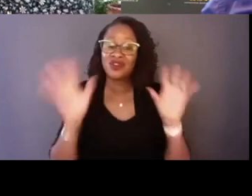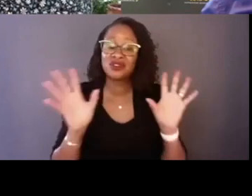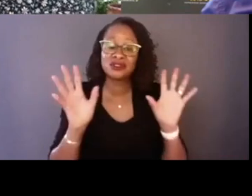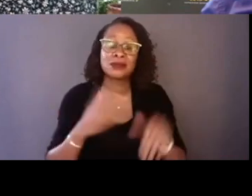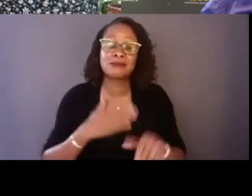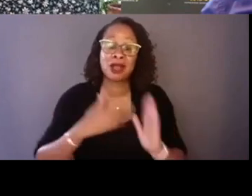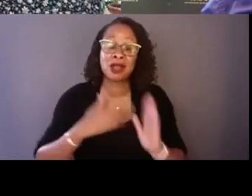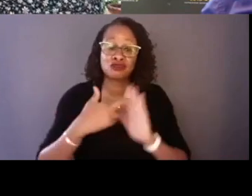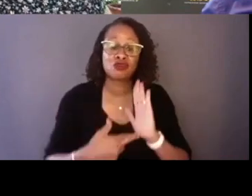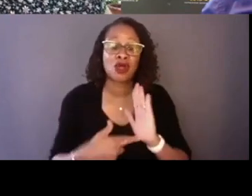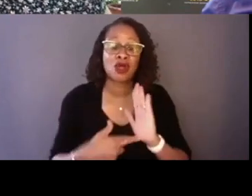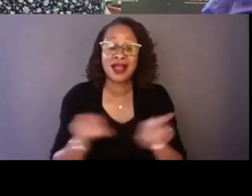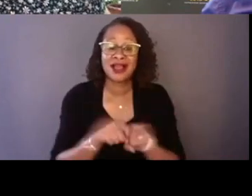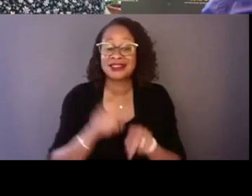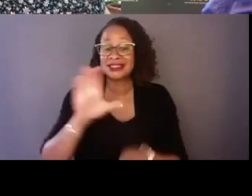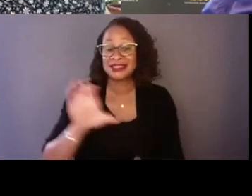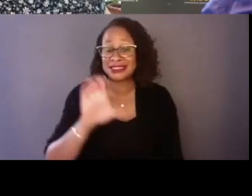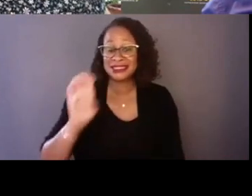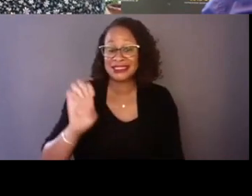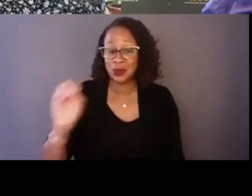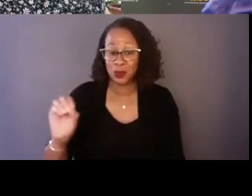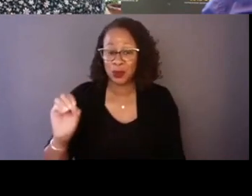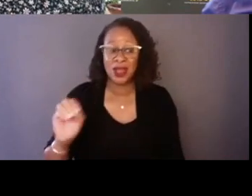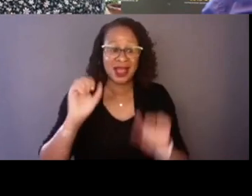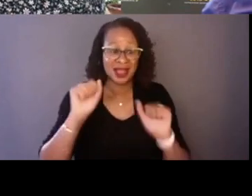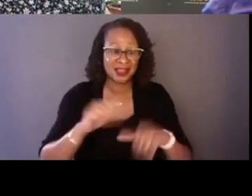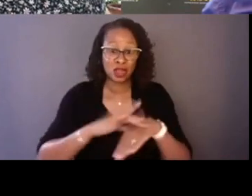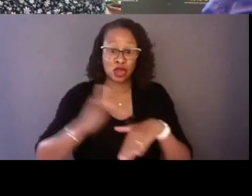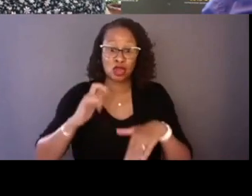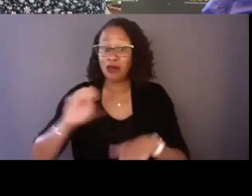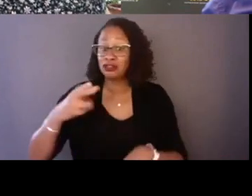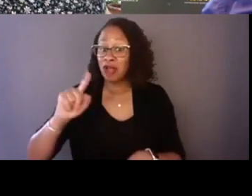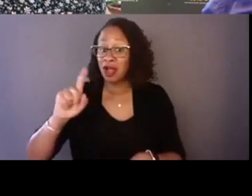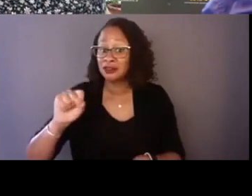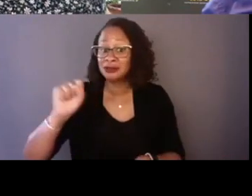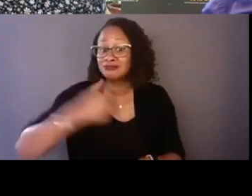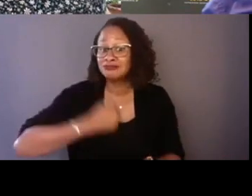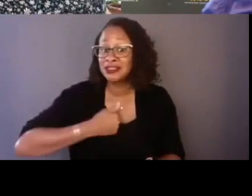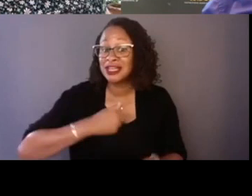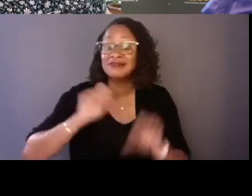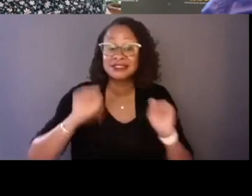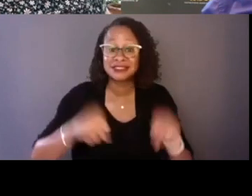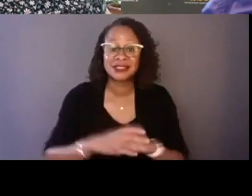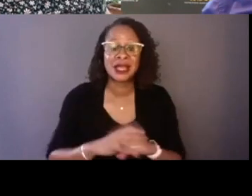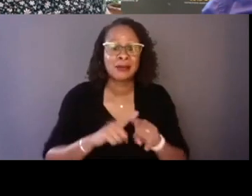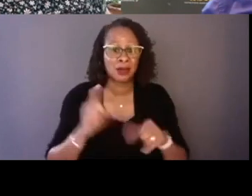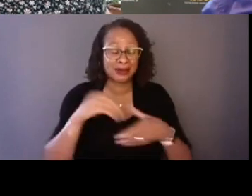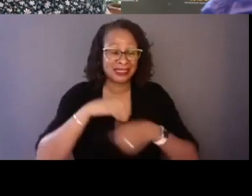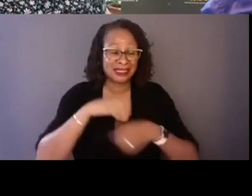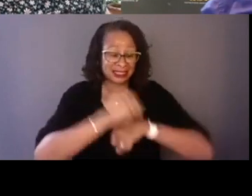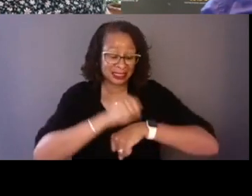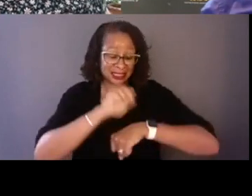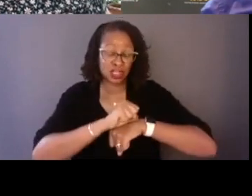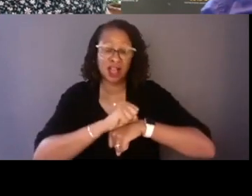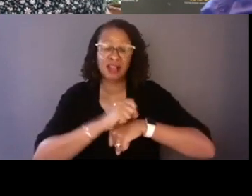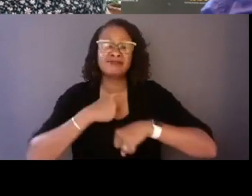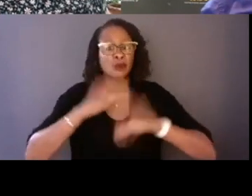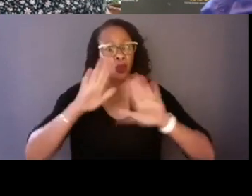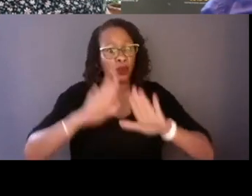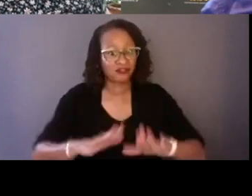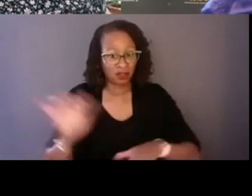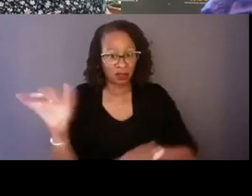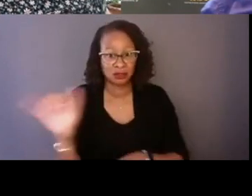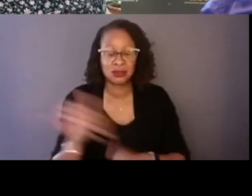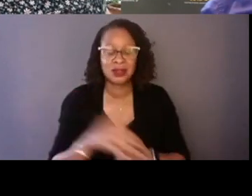as a CEO, I can definitely, call the shots. But when I'm in our synagogue, which is a wonderful synagogue, I